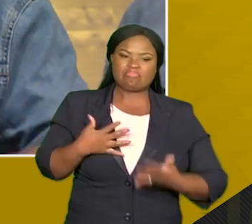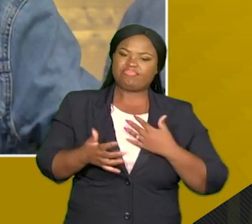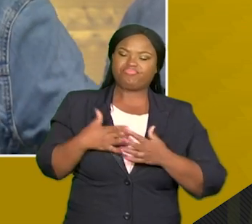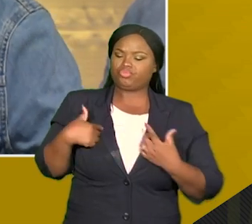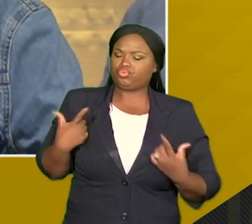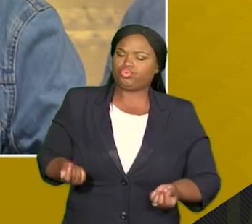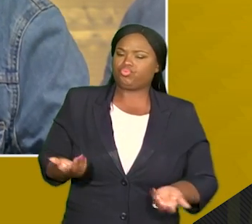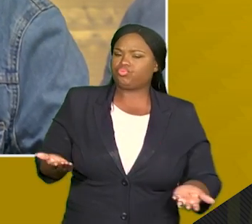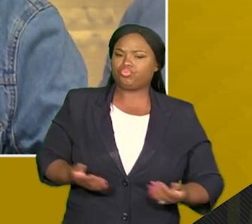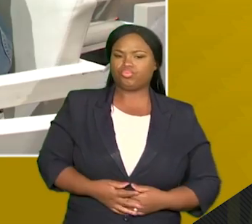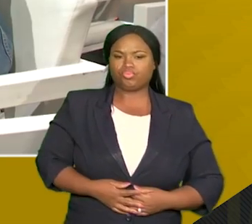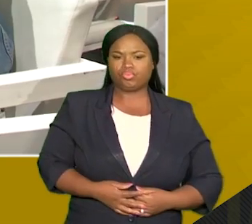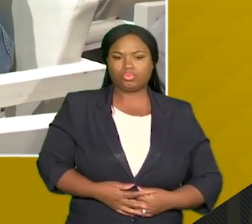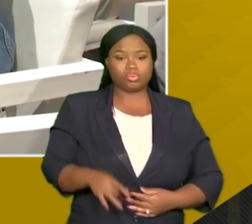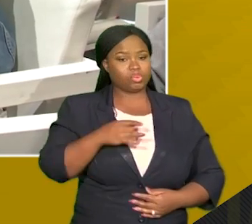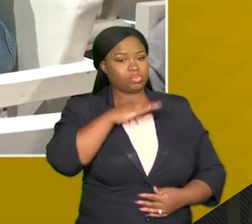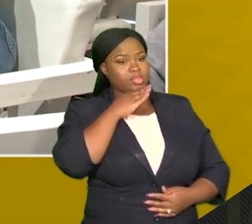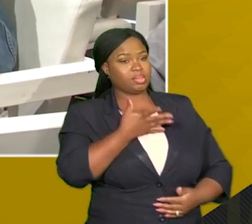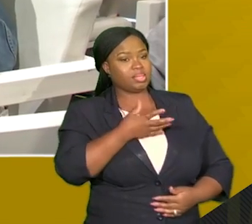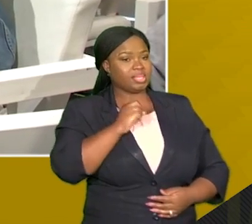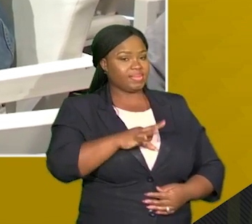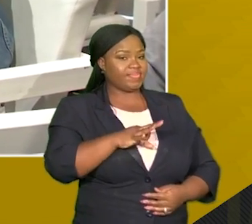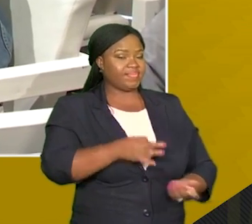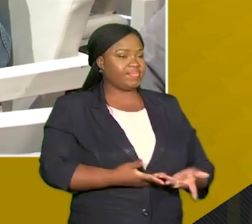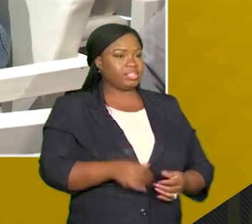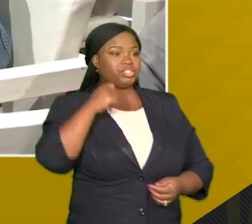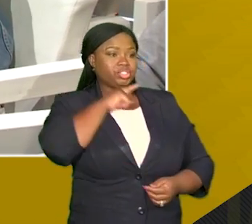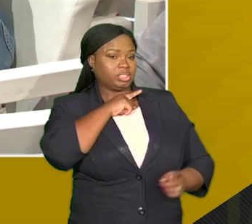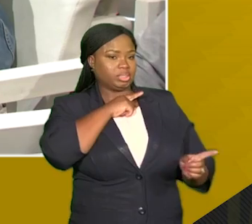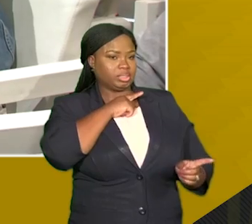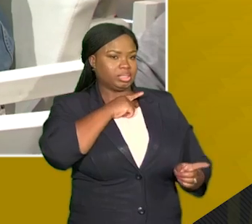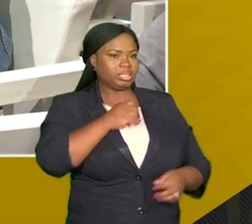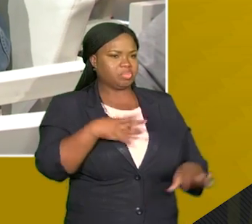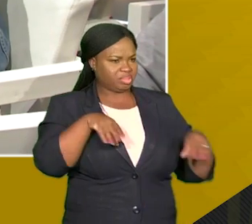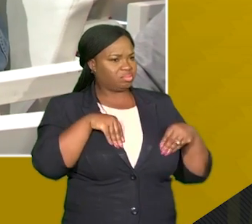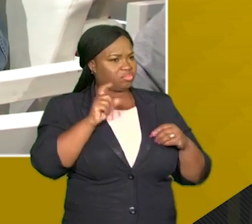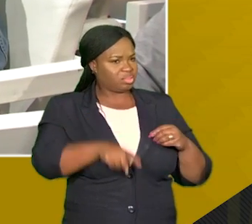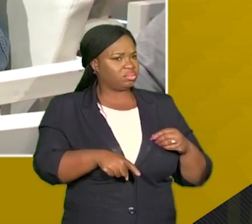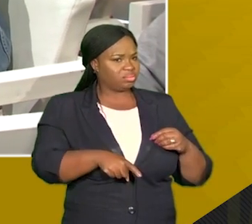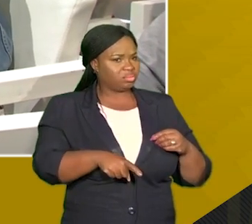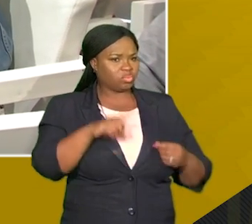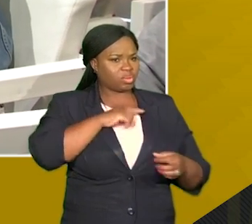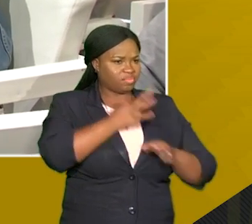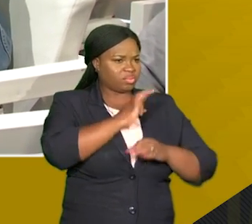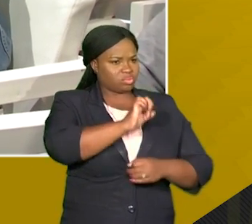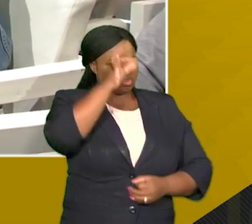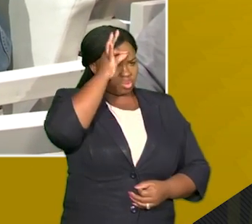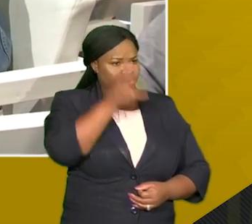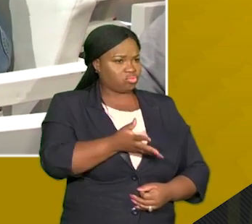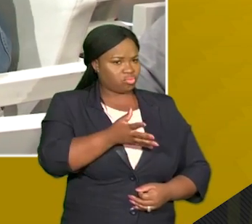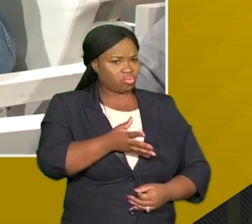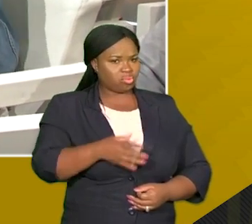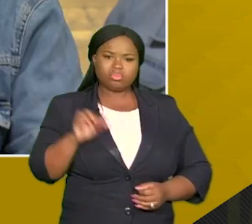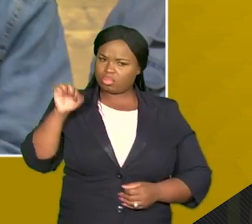can do it. Okay, so when if she's the one who's cheating, we're not trying to accept as the partner because papa ga ke le podisa and you're